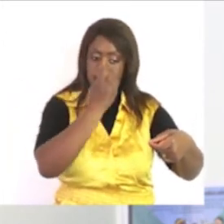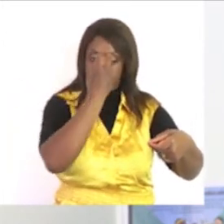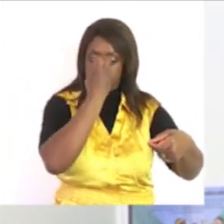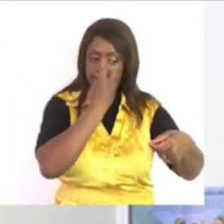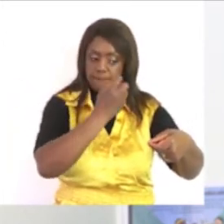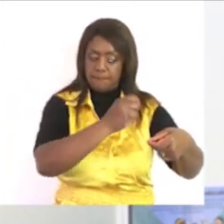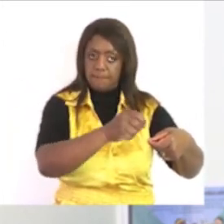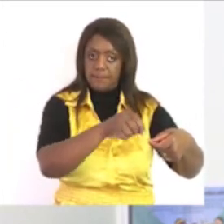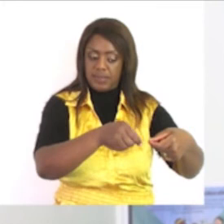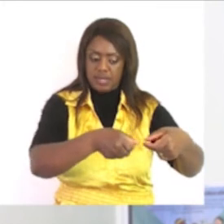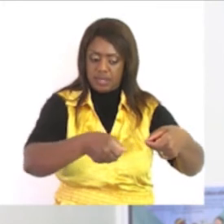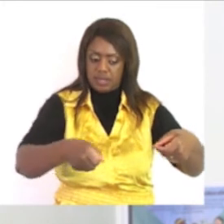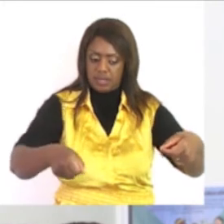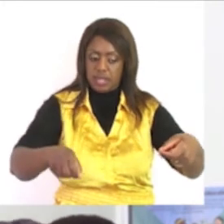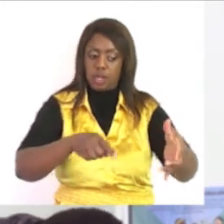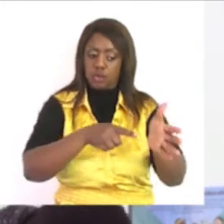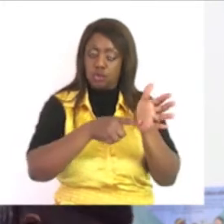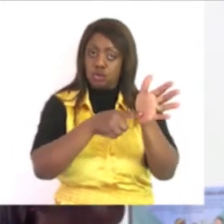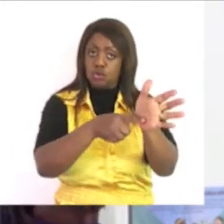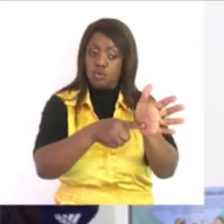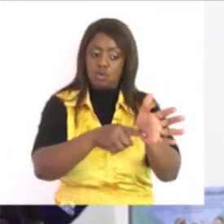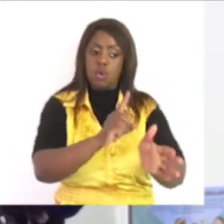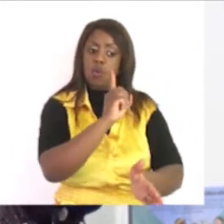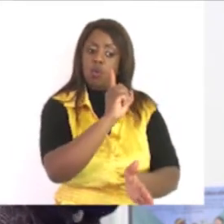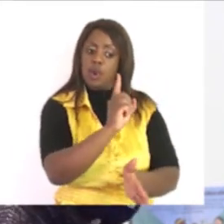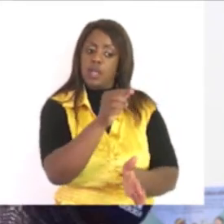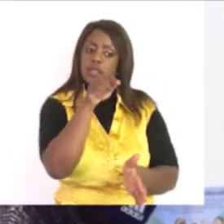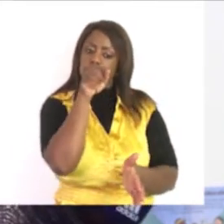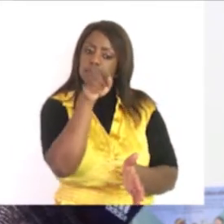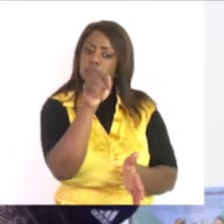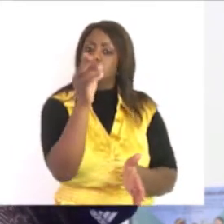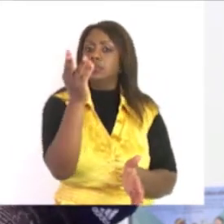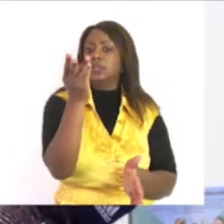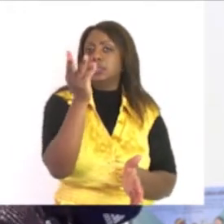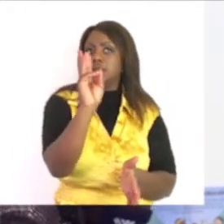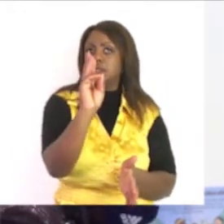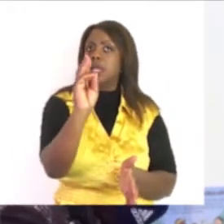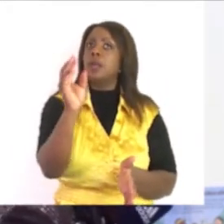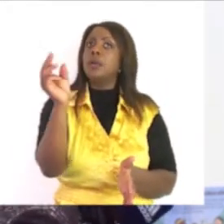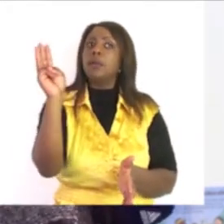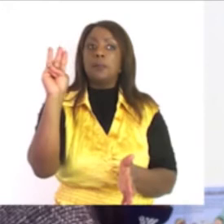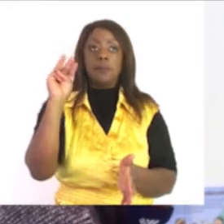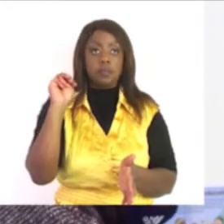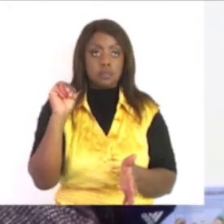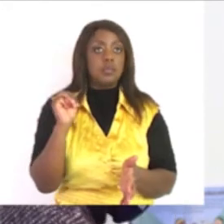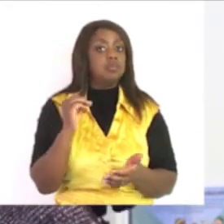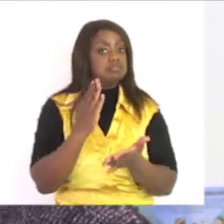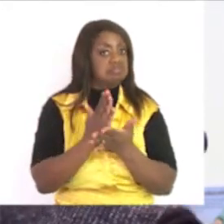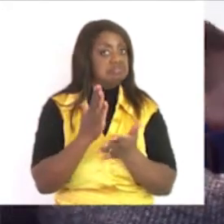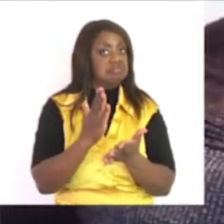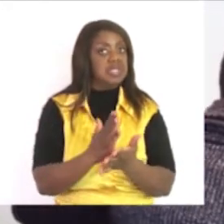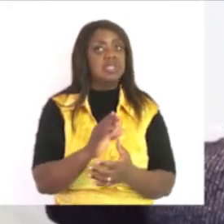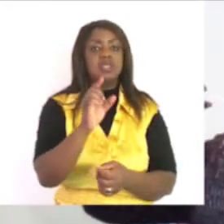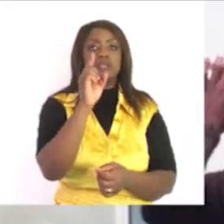is exactly 1.6. This is 1.6 meter. And then,